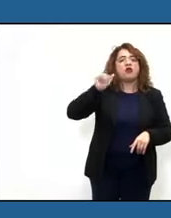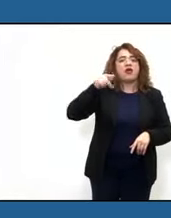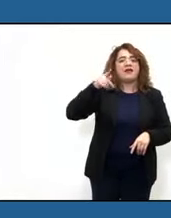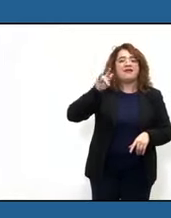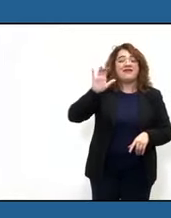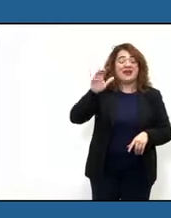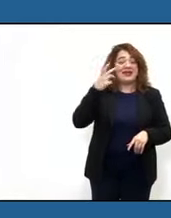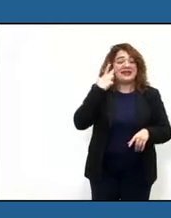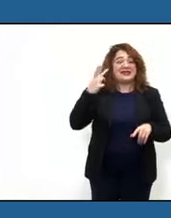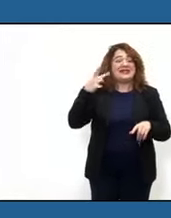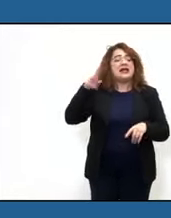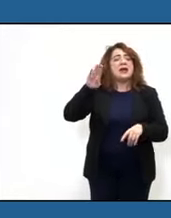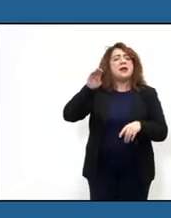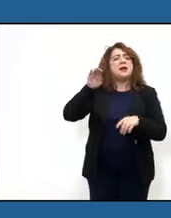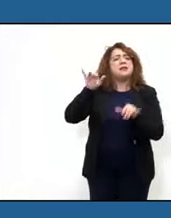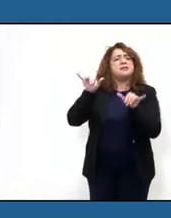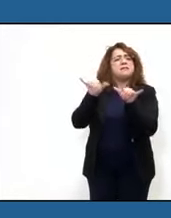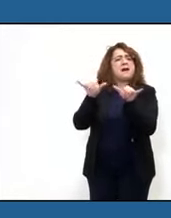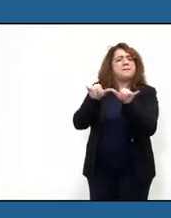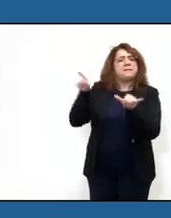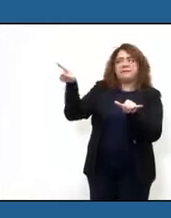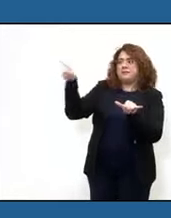map, and the darker the section,